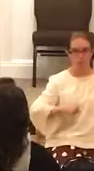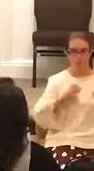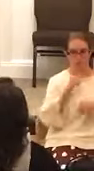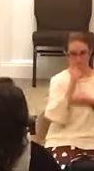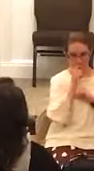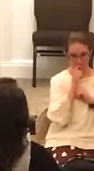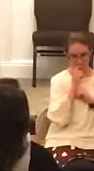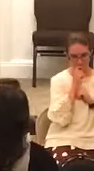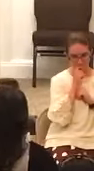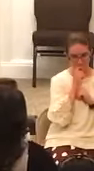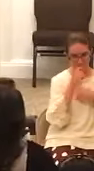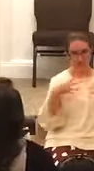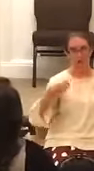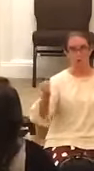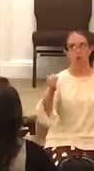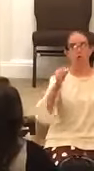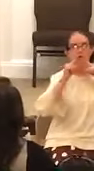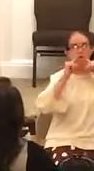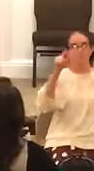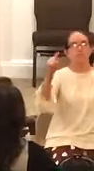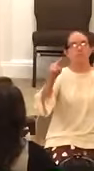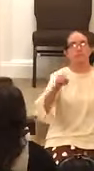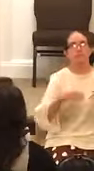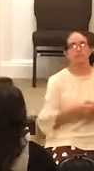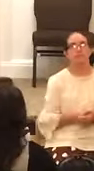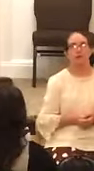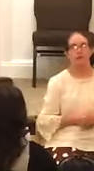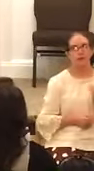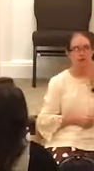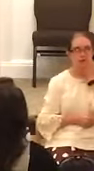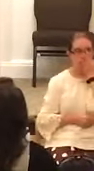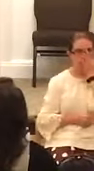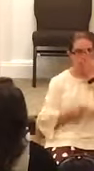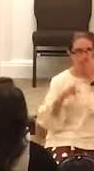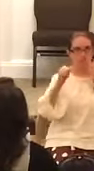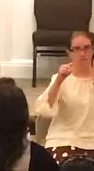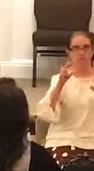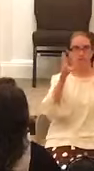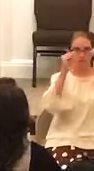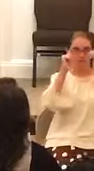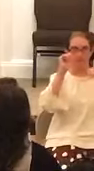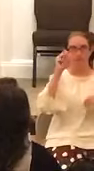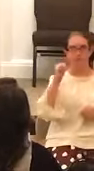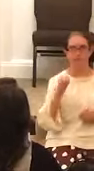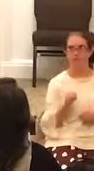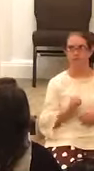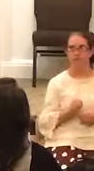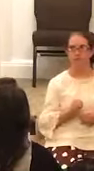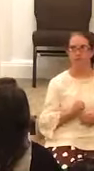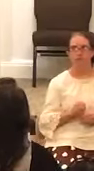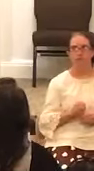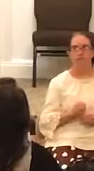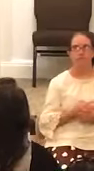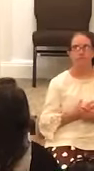That's pretty bold statement. Pretty strong. So when Paul taught Timothy these things in 2 Timothy